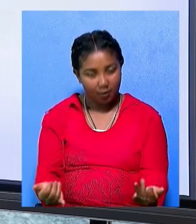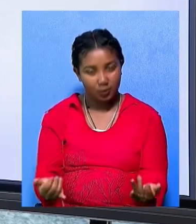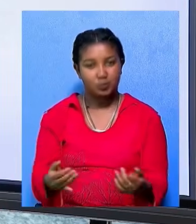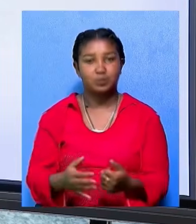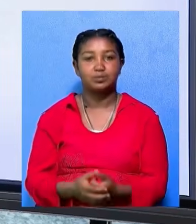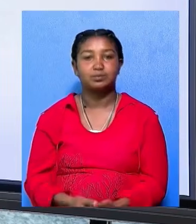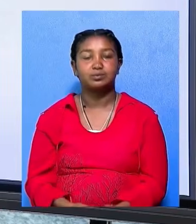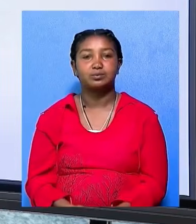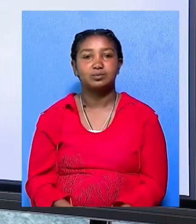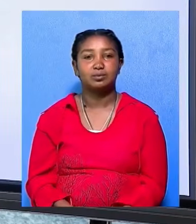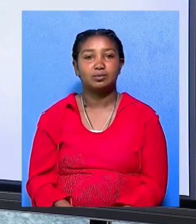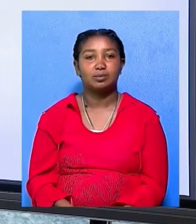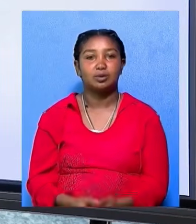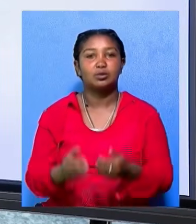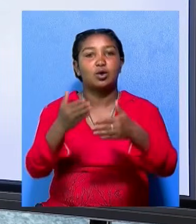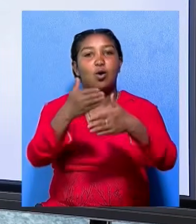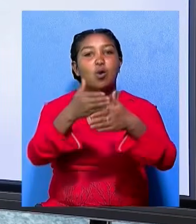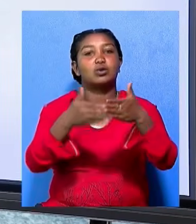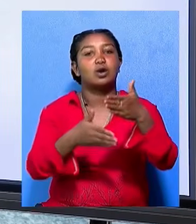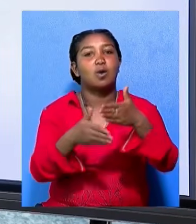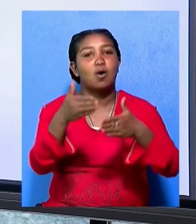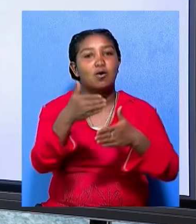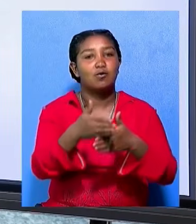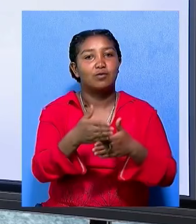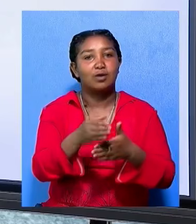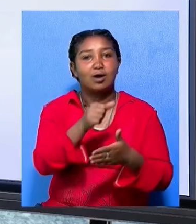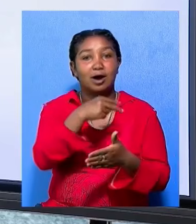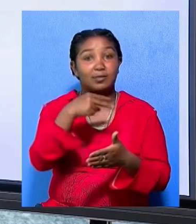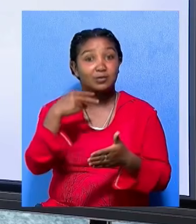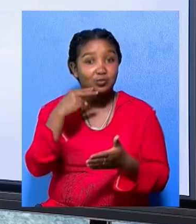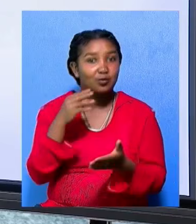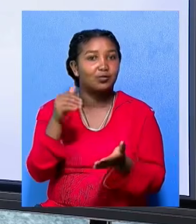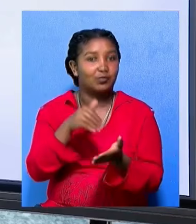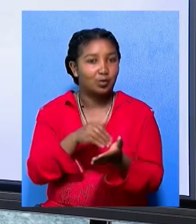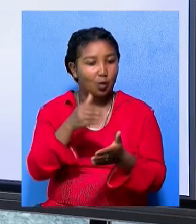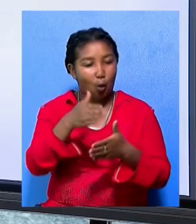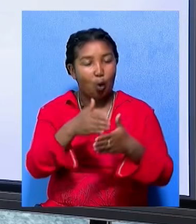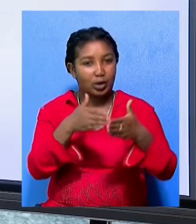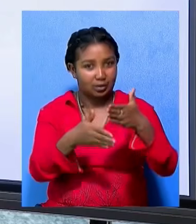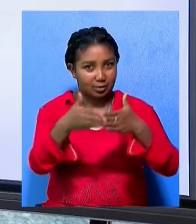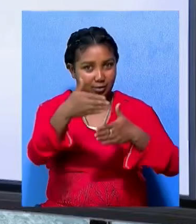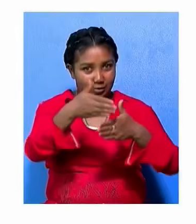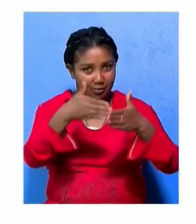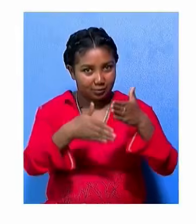the order of adverbs of frequency. The order.